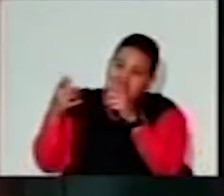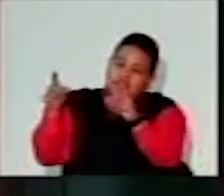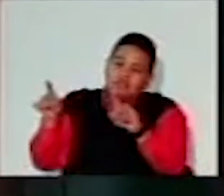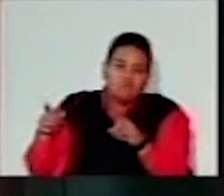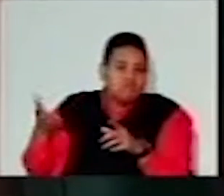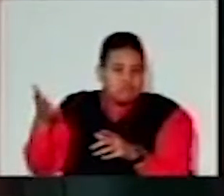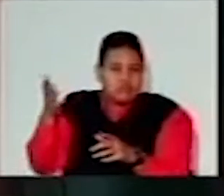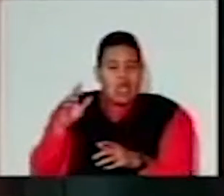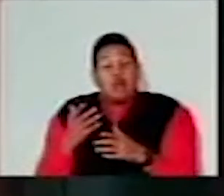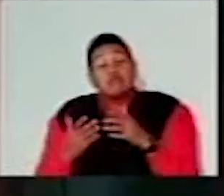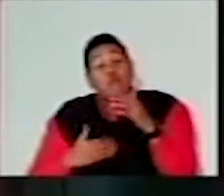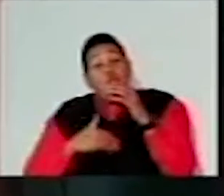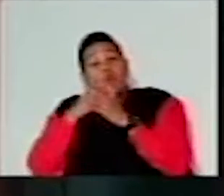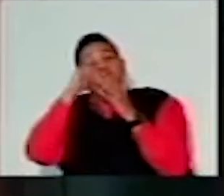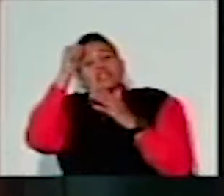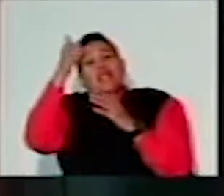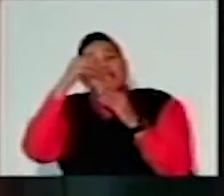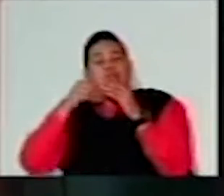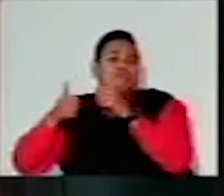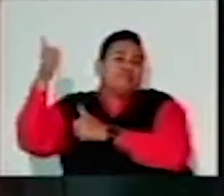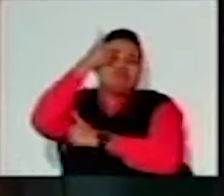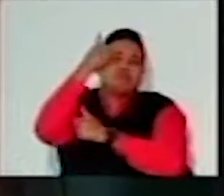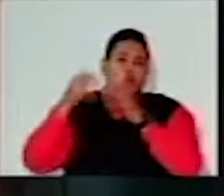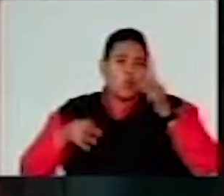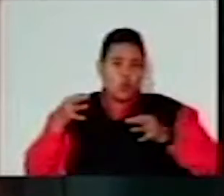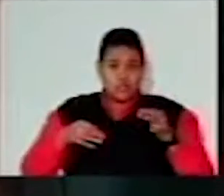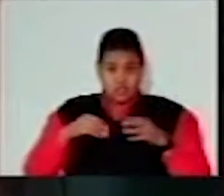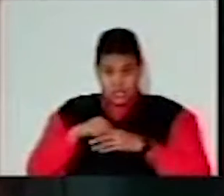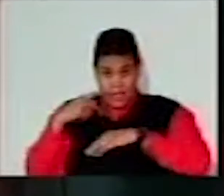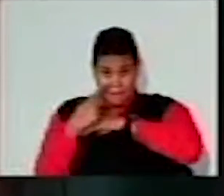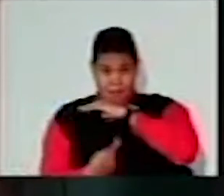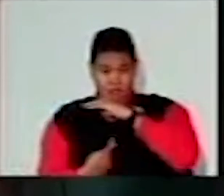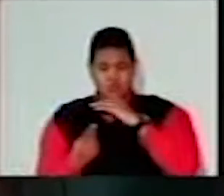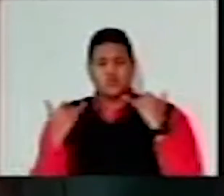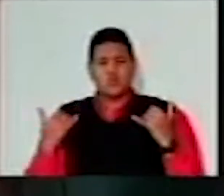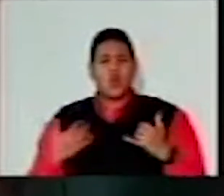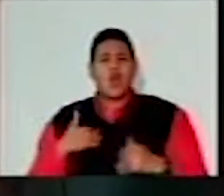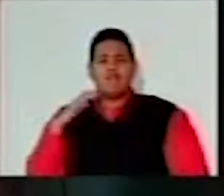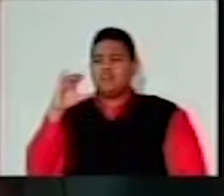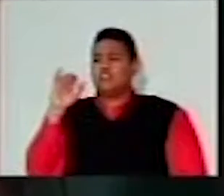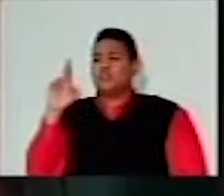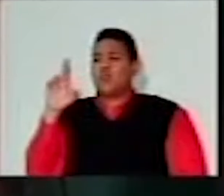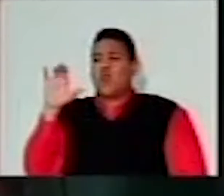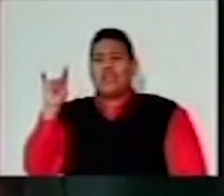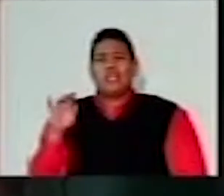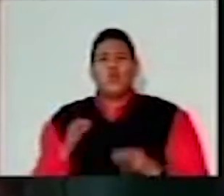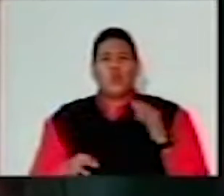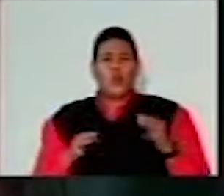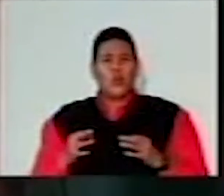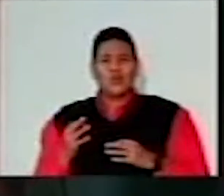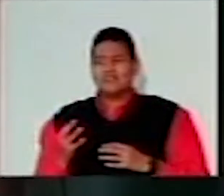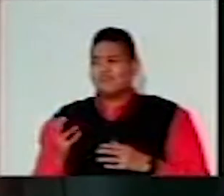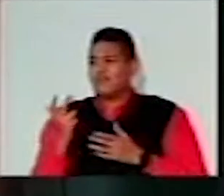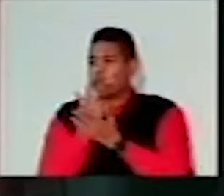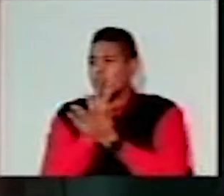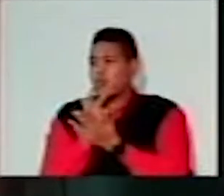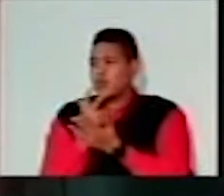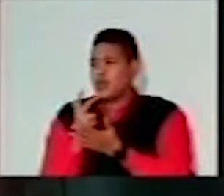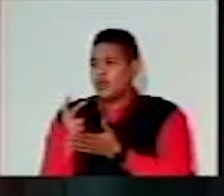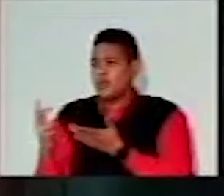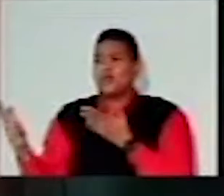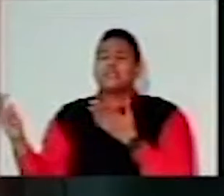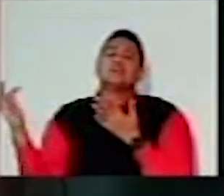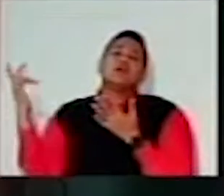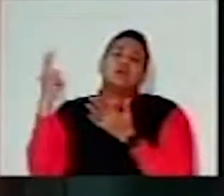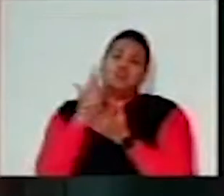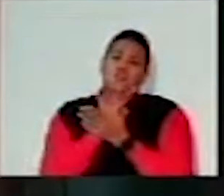And further, Mr. Speaker, in the parishes, we now have circuit courts sitting for only 3 weeks at a time. It's